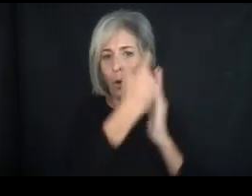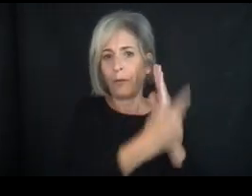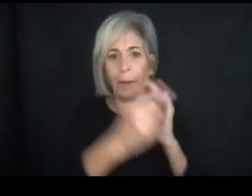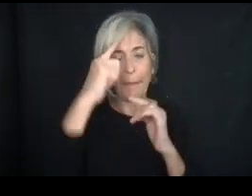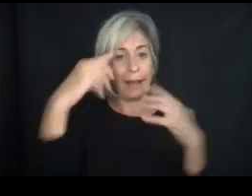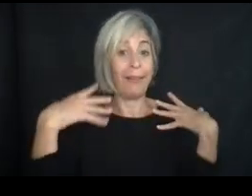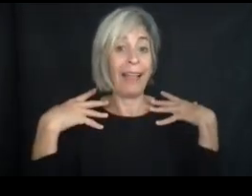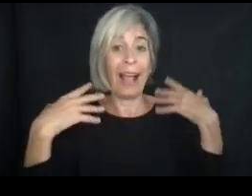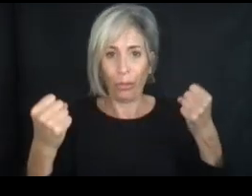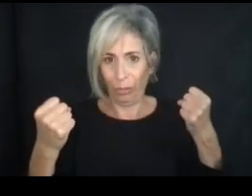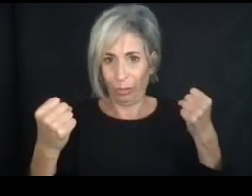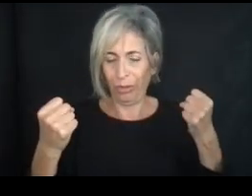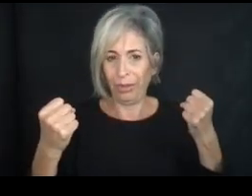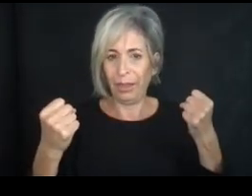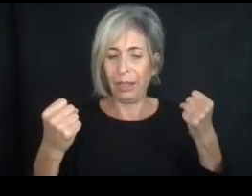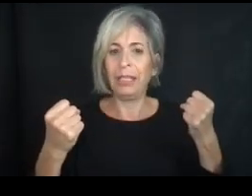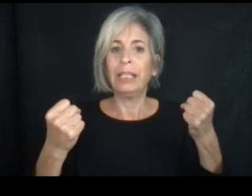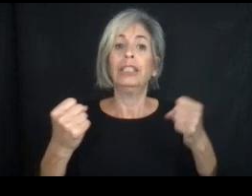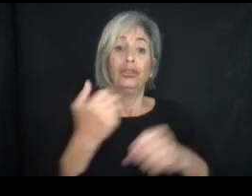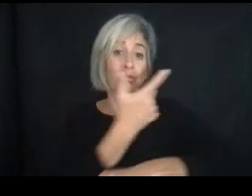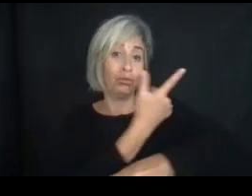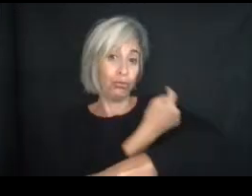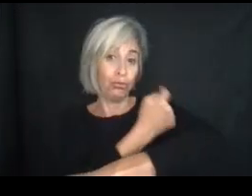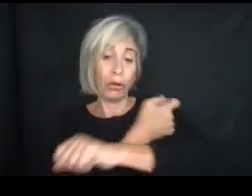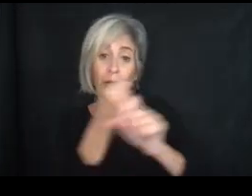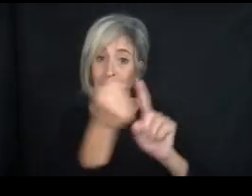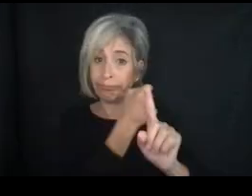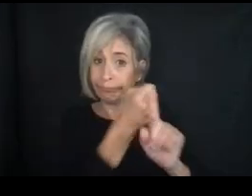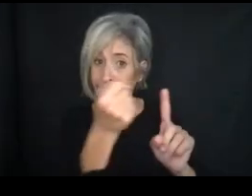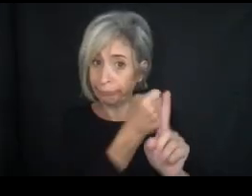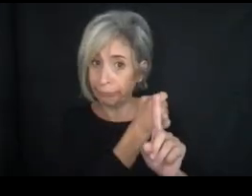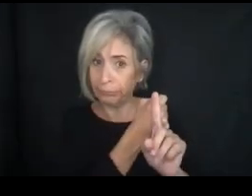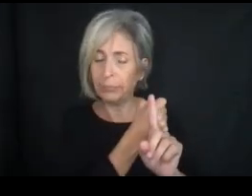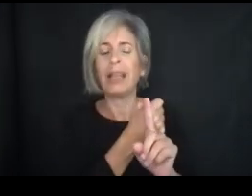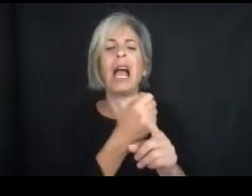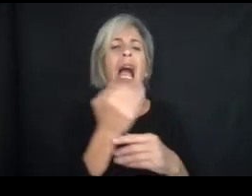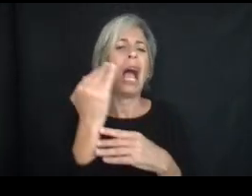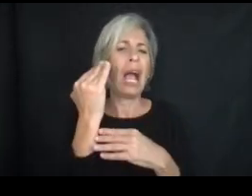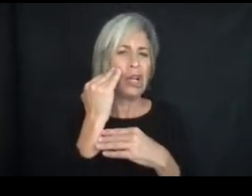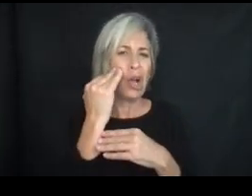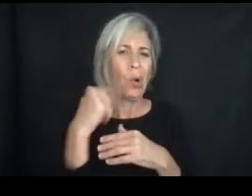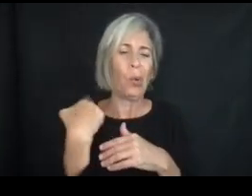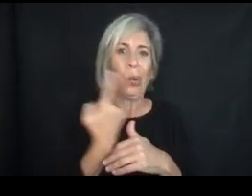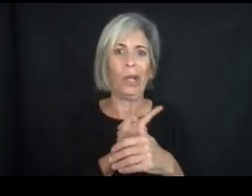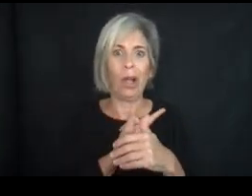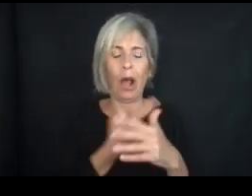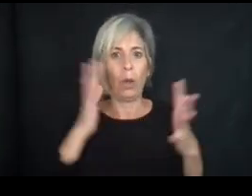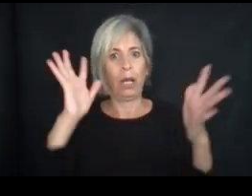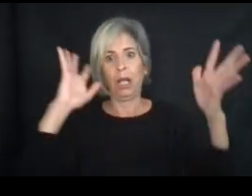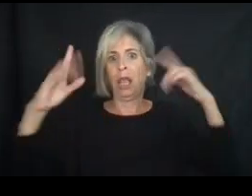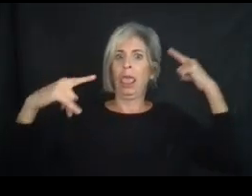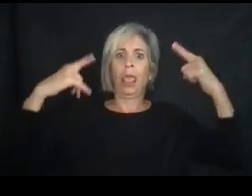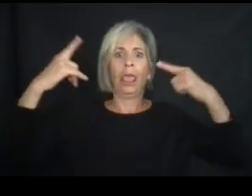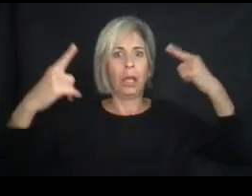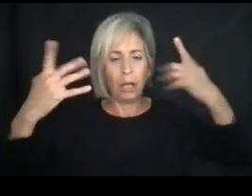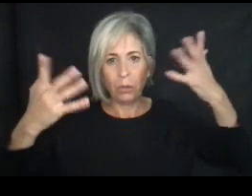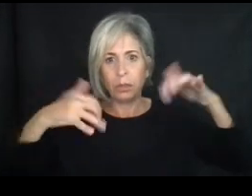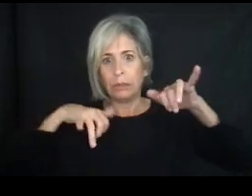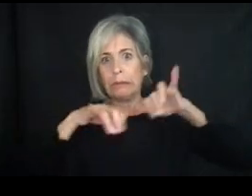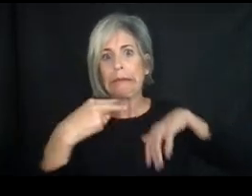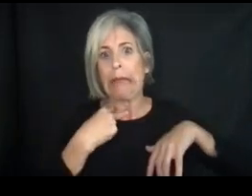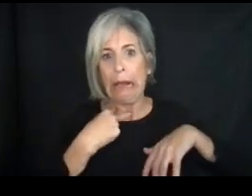health, substance abuse. I think we all went a little bit stir crazy when we were